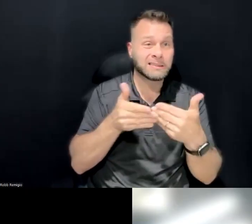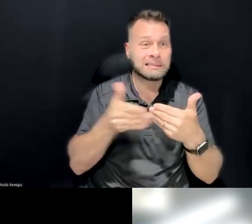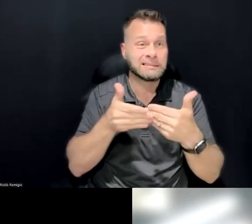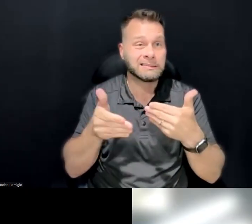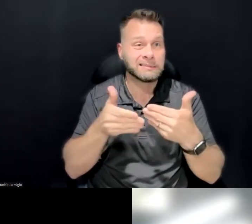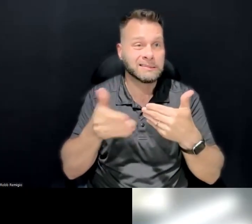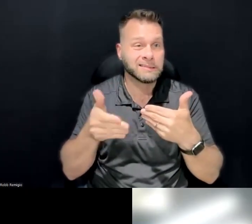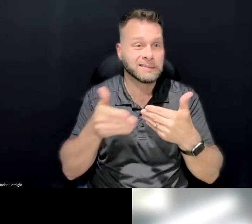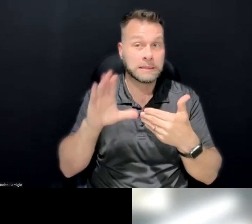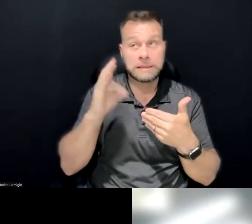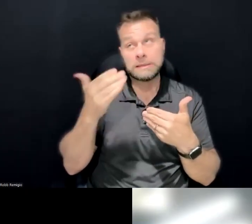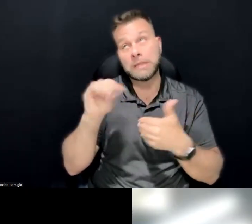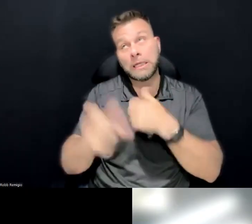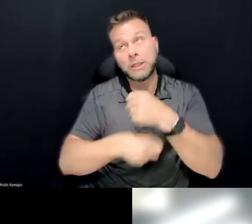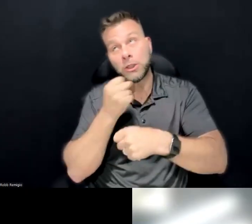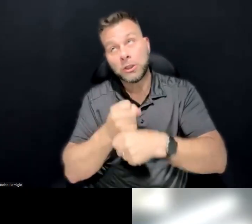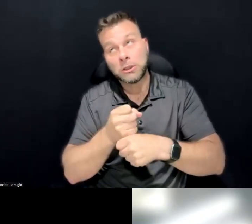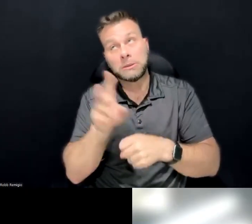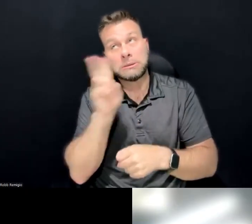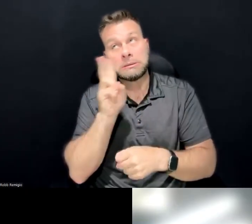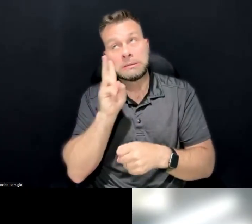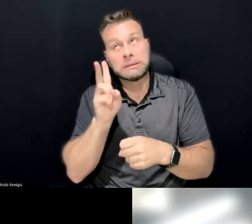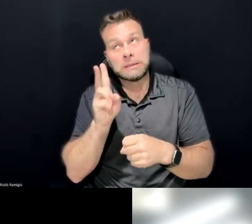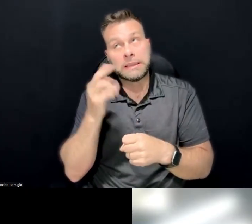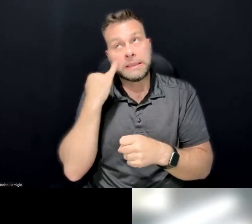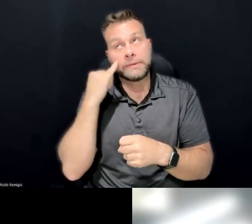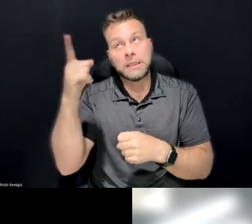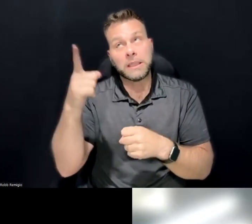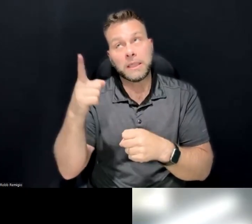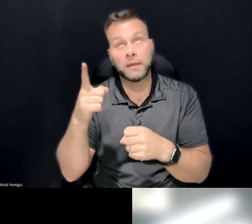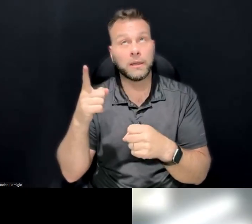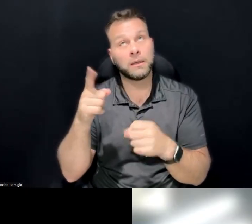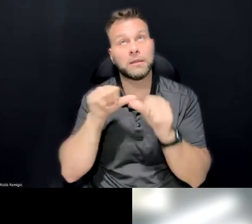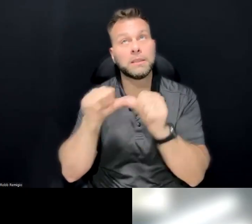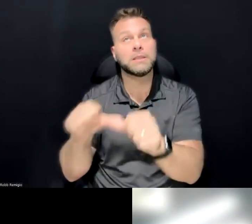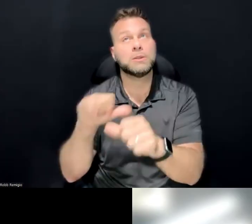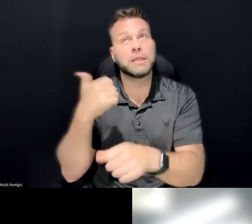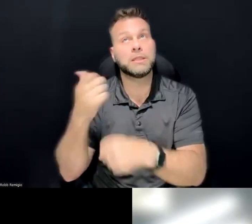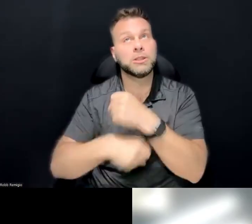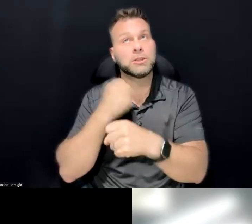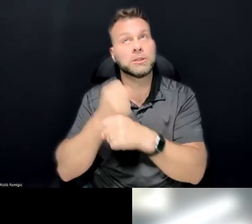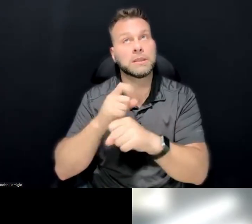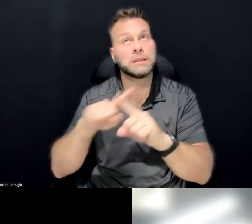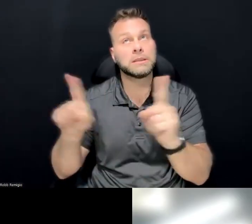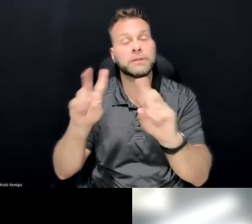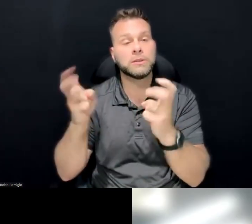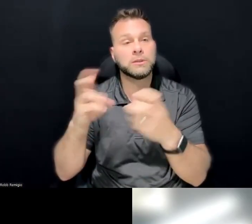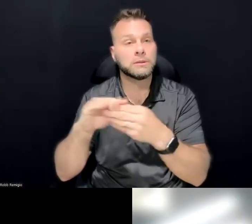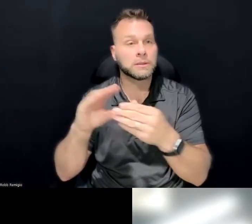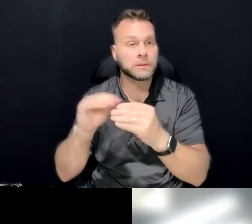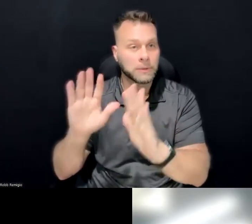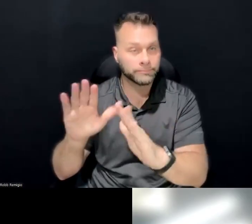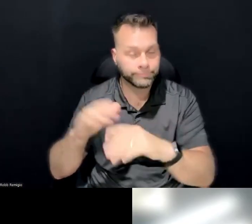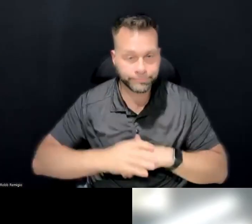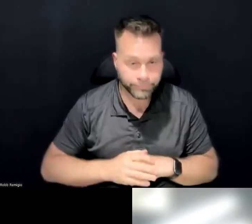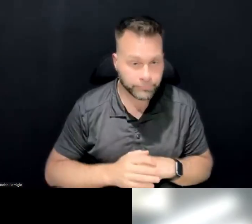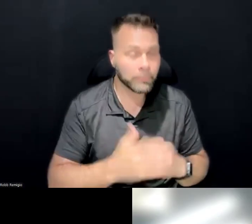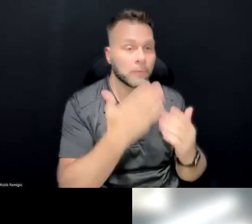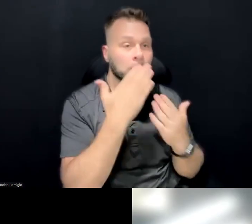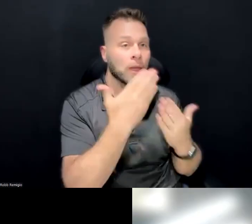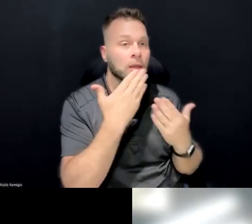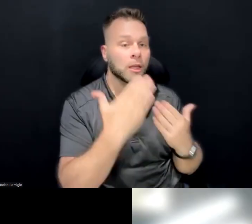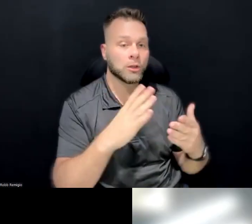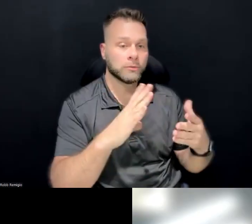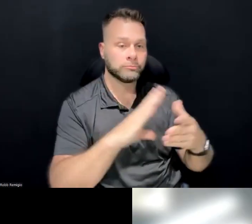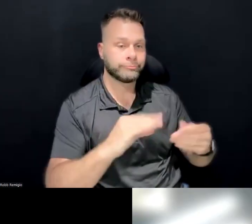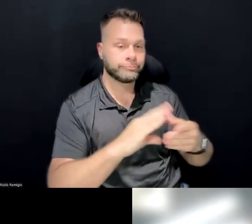it seems like 10 years, but that's another topic. Yeah. Thank you so much for sharing, Helena, and for sharing